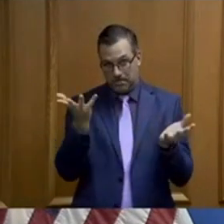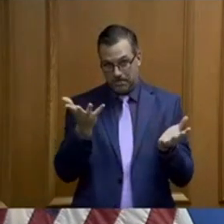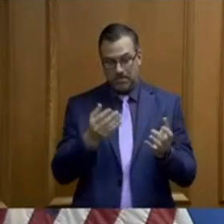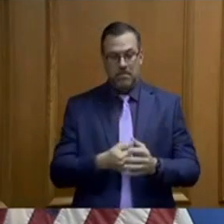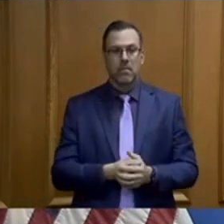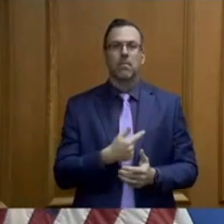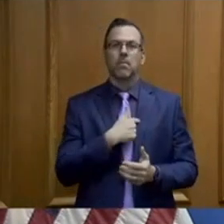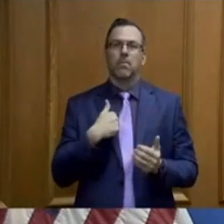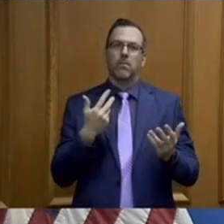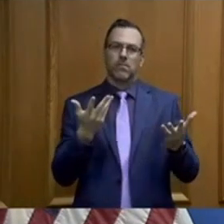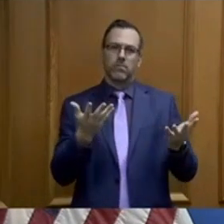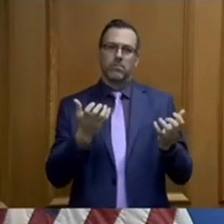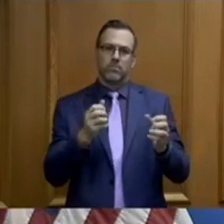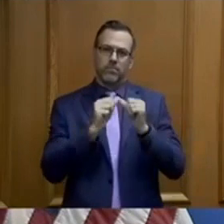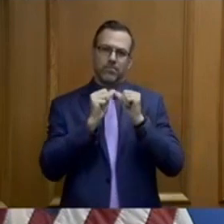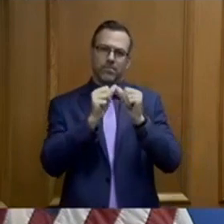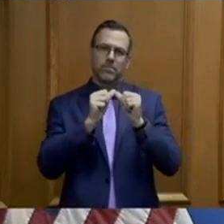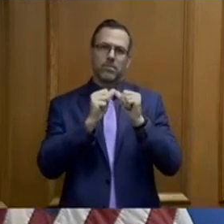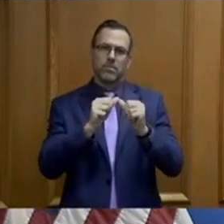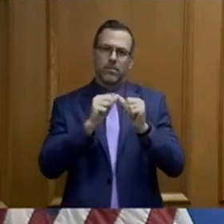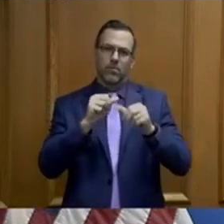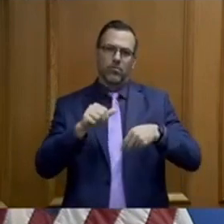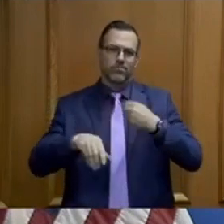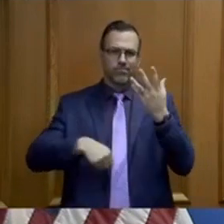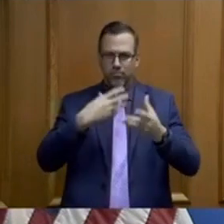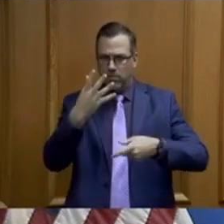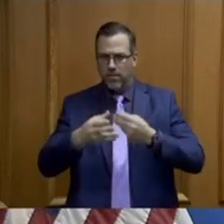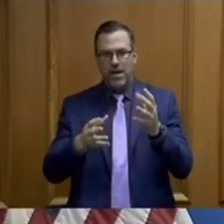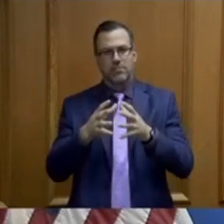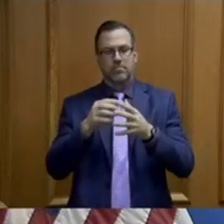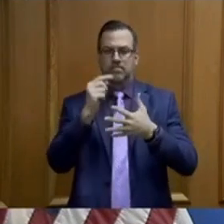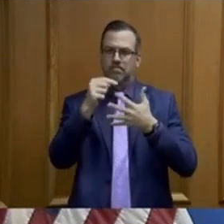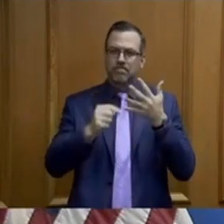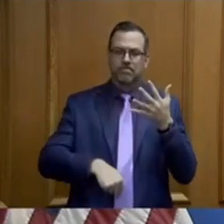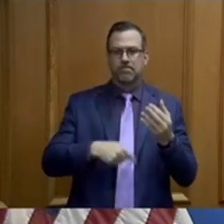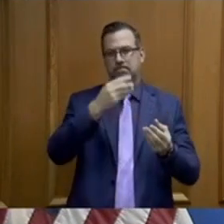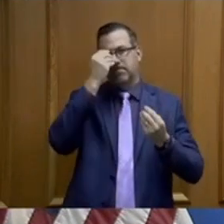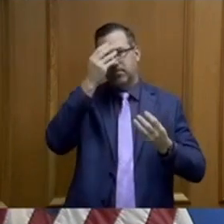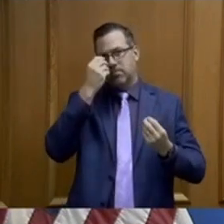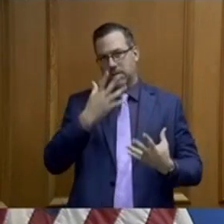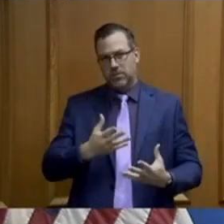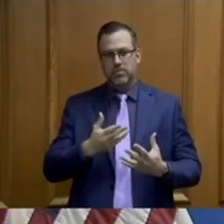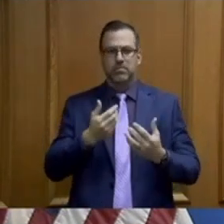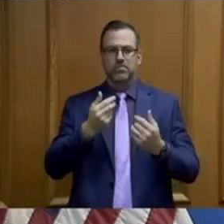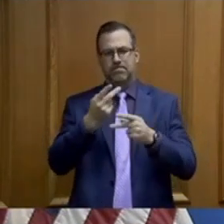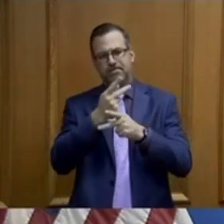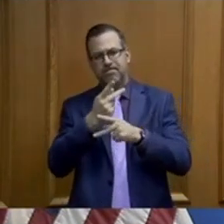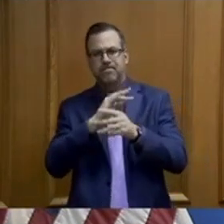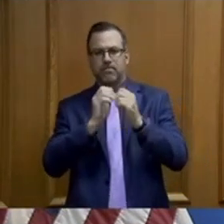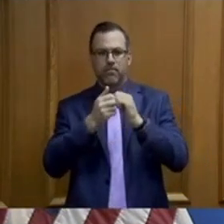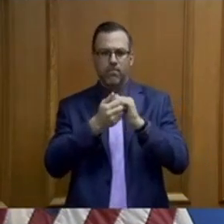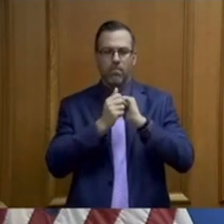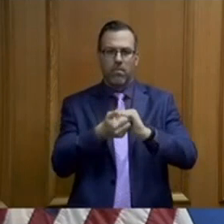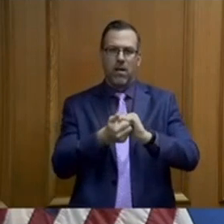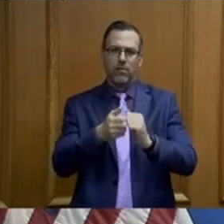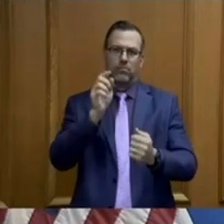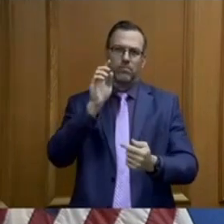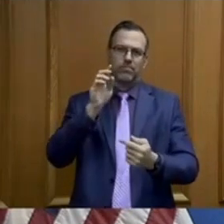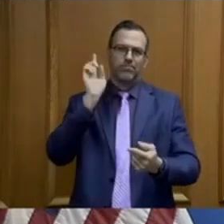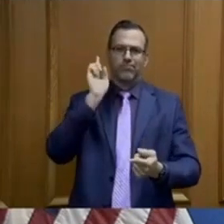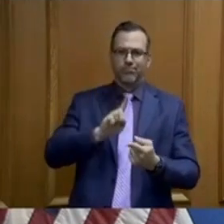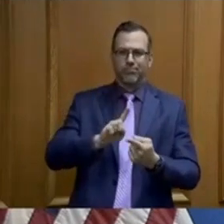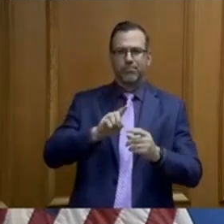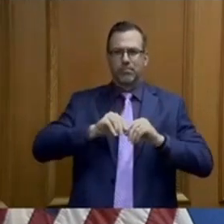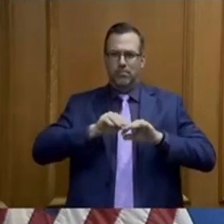regarding our efforts all across the state as we move forward in mitigating the spread of this virus, as we move forward